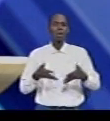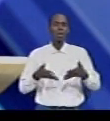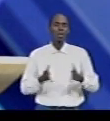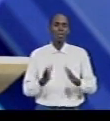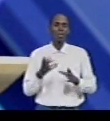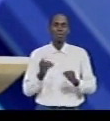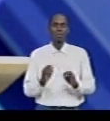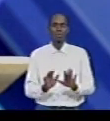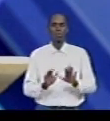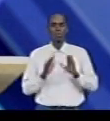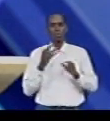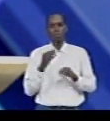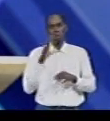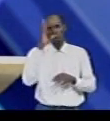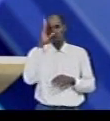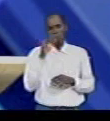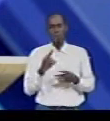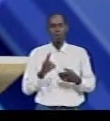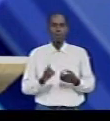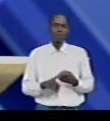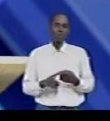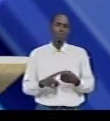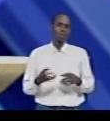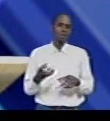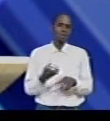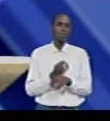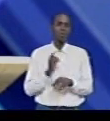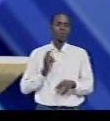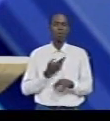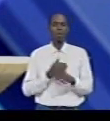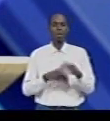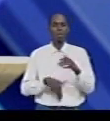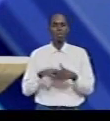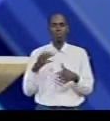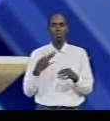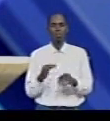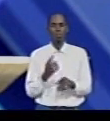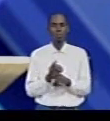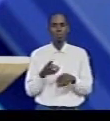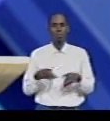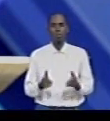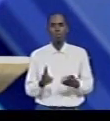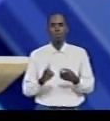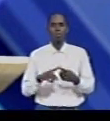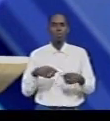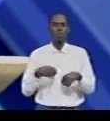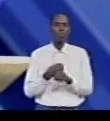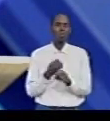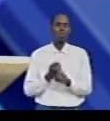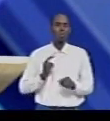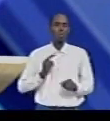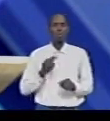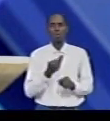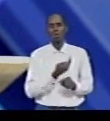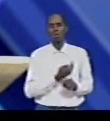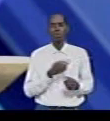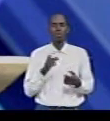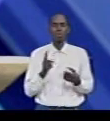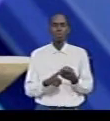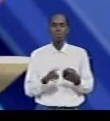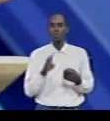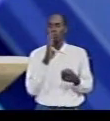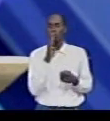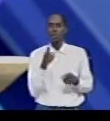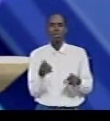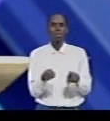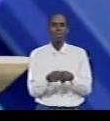to get us out of the right way, to get us out of the truth, to make us to become like, you